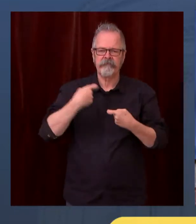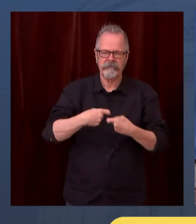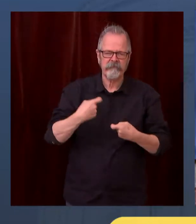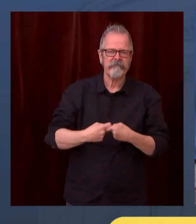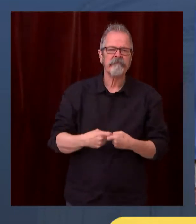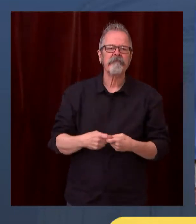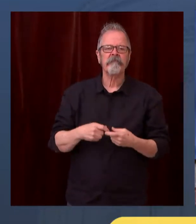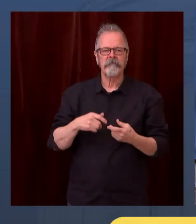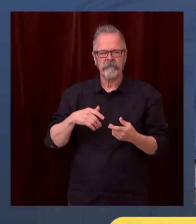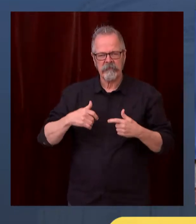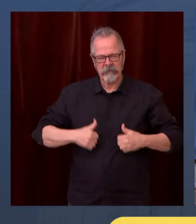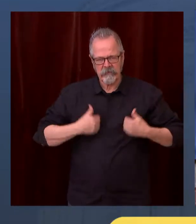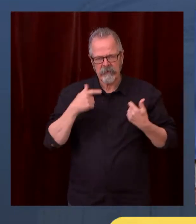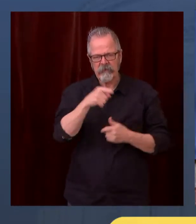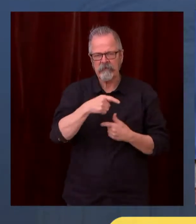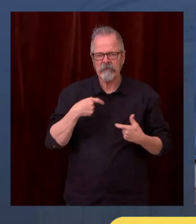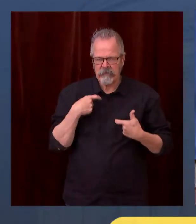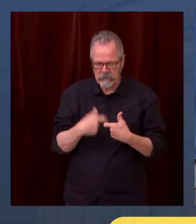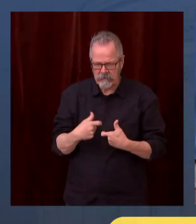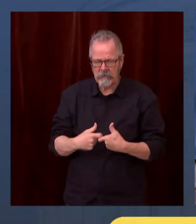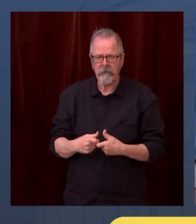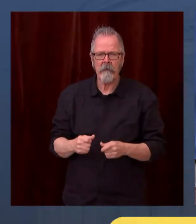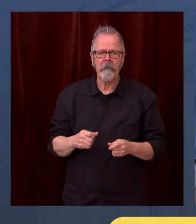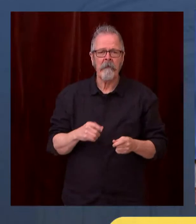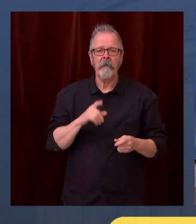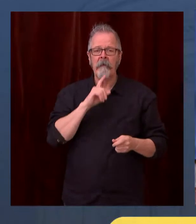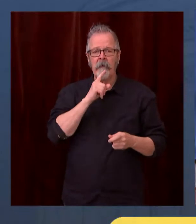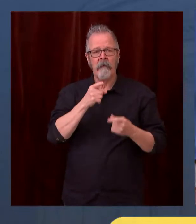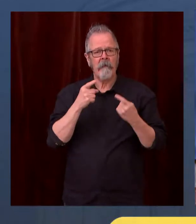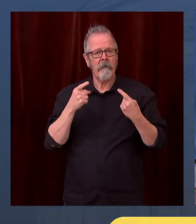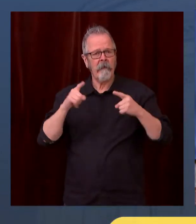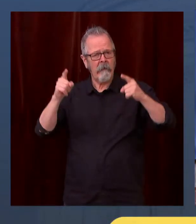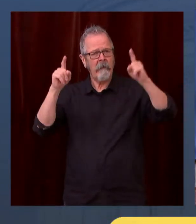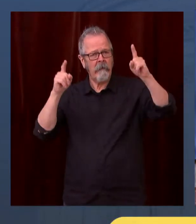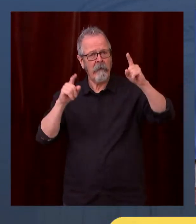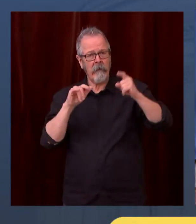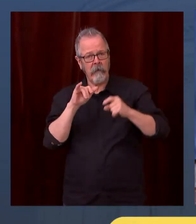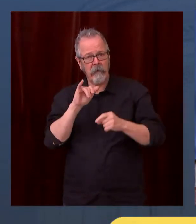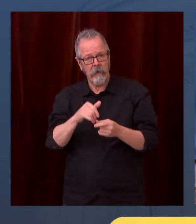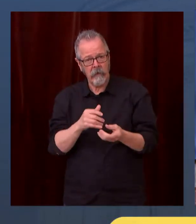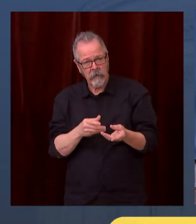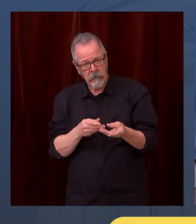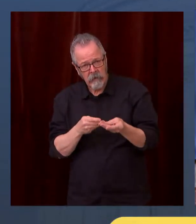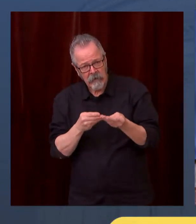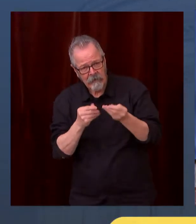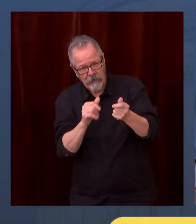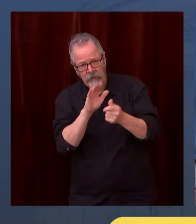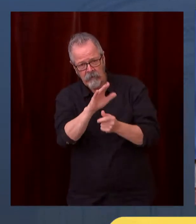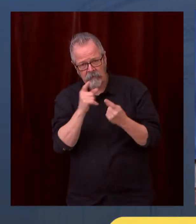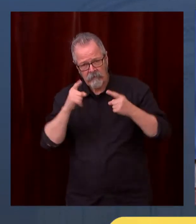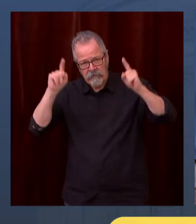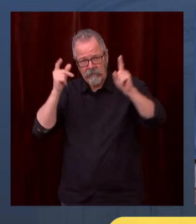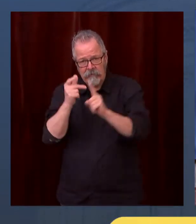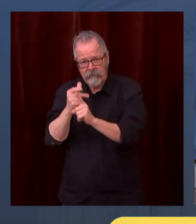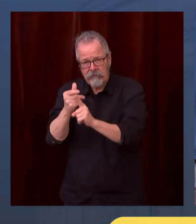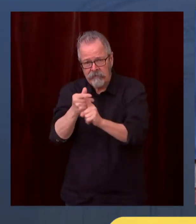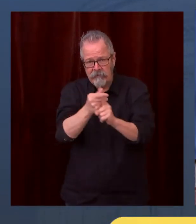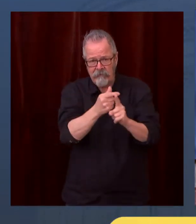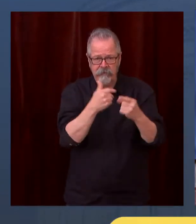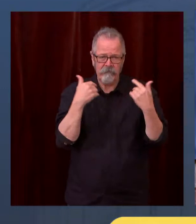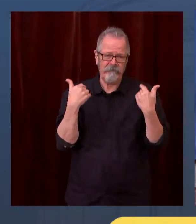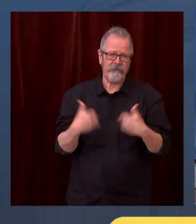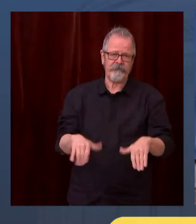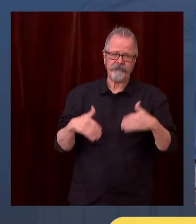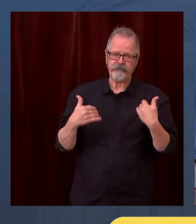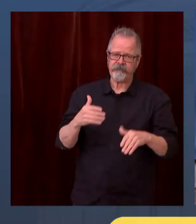and those have been tremendous successes. The efficiency and the productivity of these and making them accessible to people who have been hit